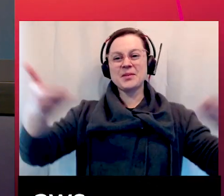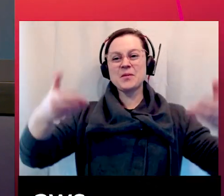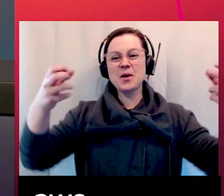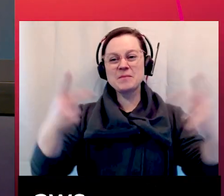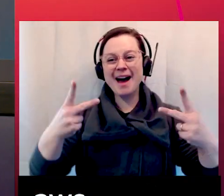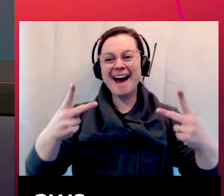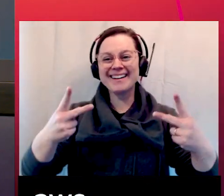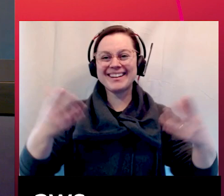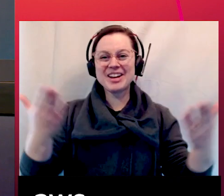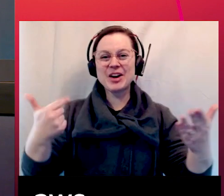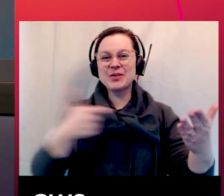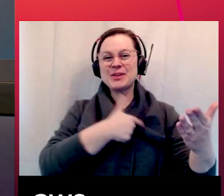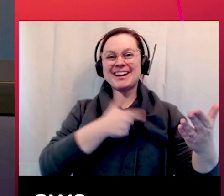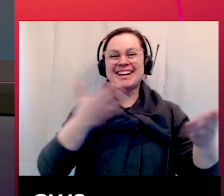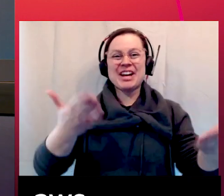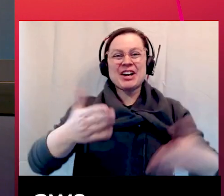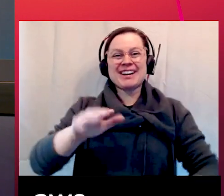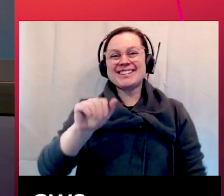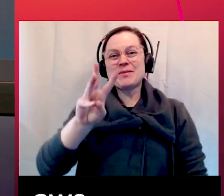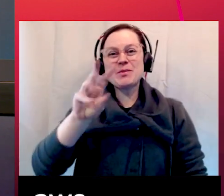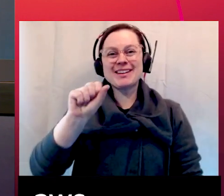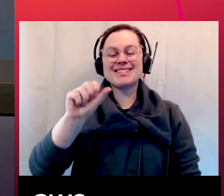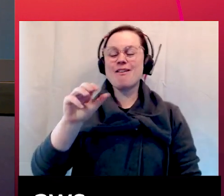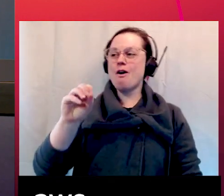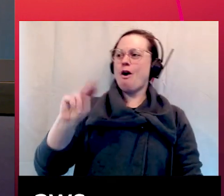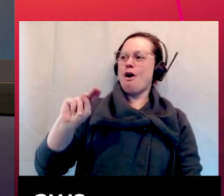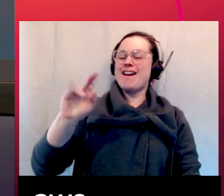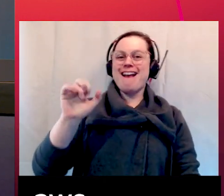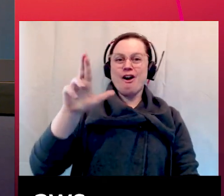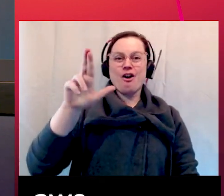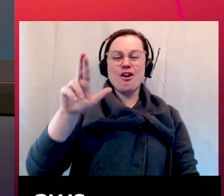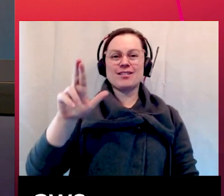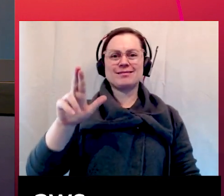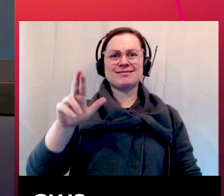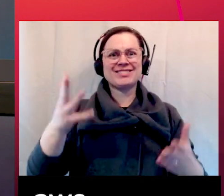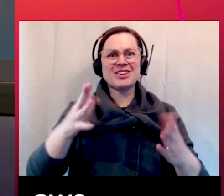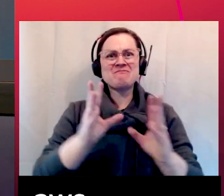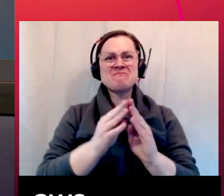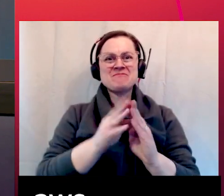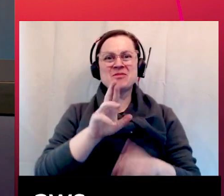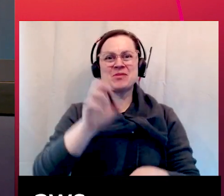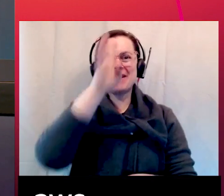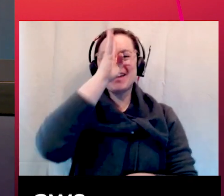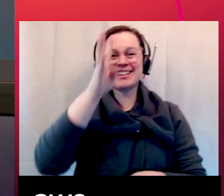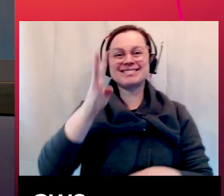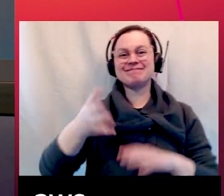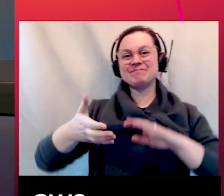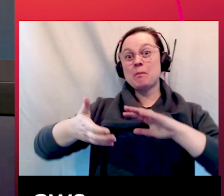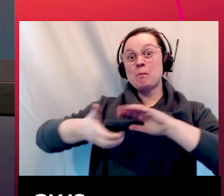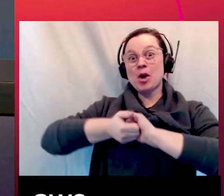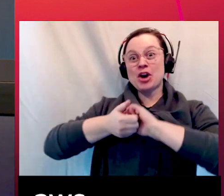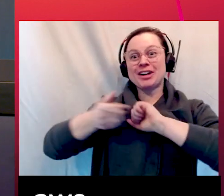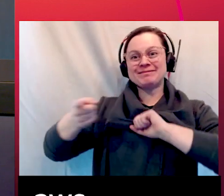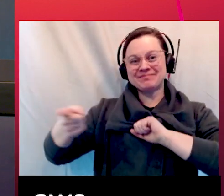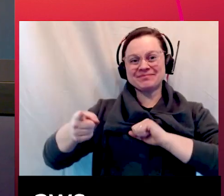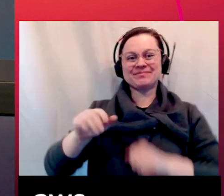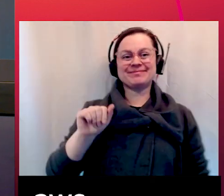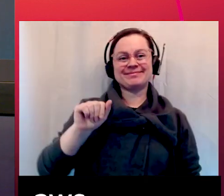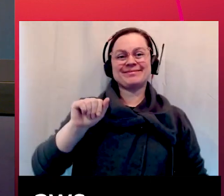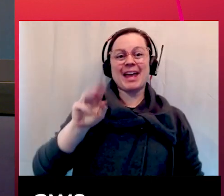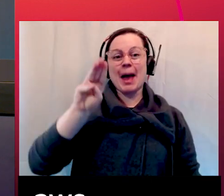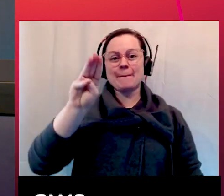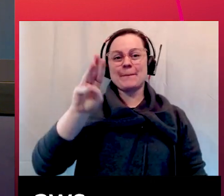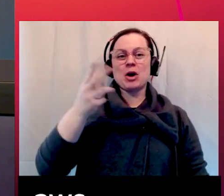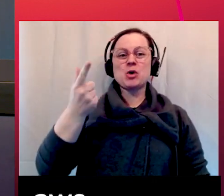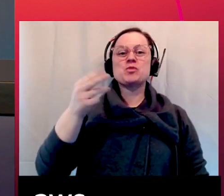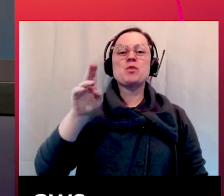here at AWS On Air during reInvent, and we're with one of our partners. I'm Am Grabelny, a developer advocate here at AWS,